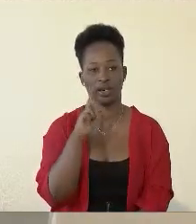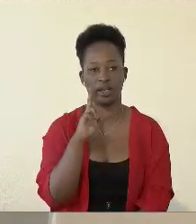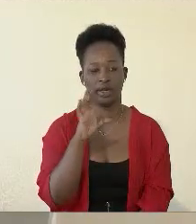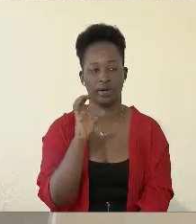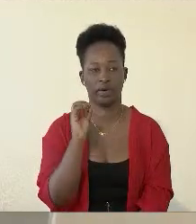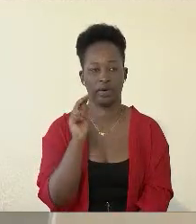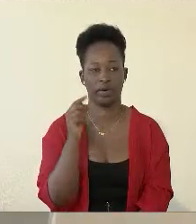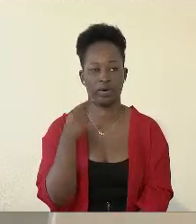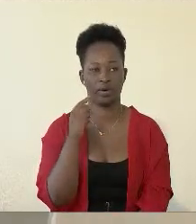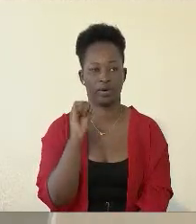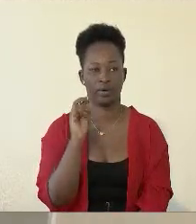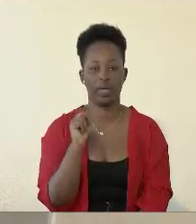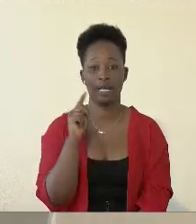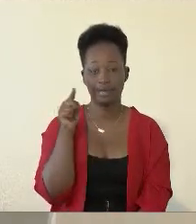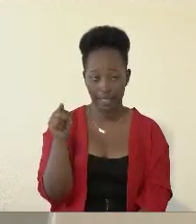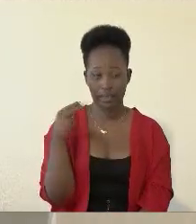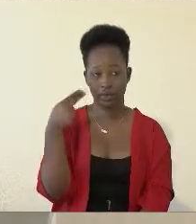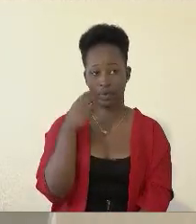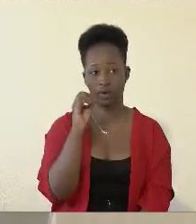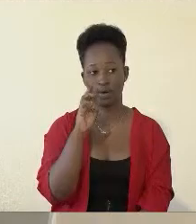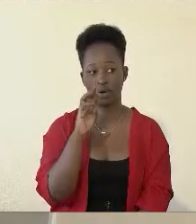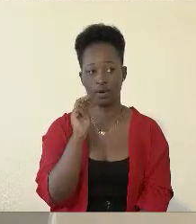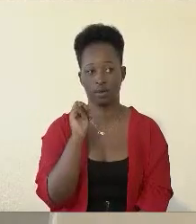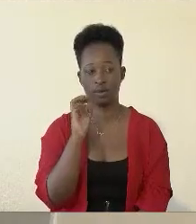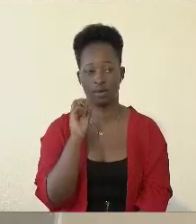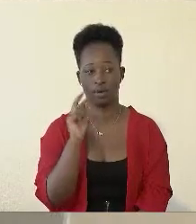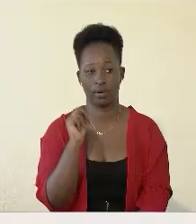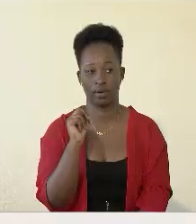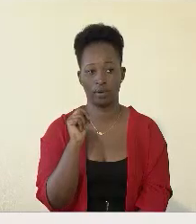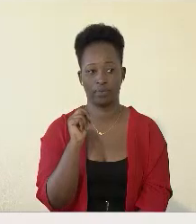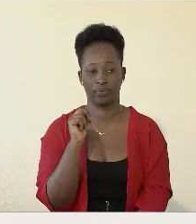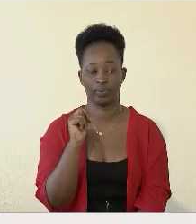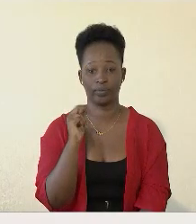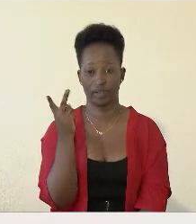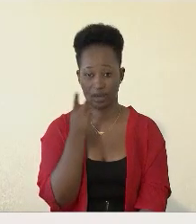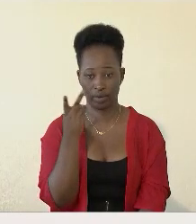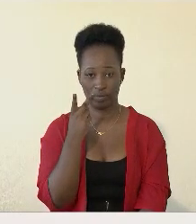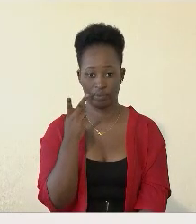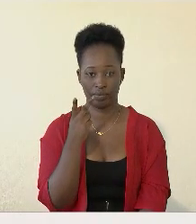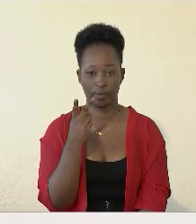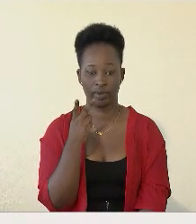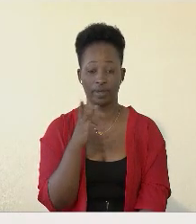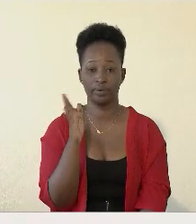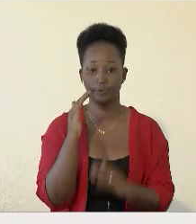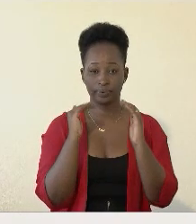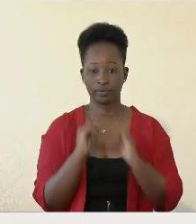right? So that hormone that I said, there is a glycagon and also the insulin. The